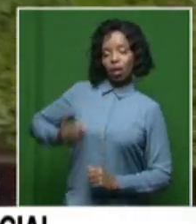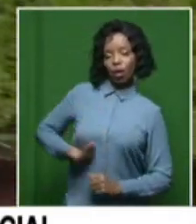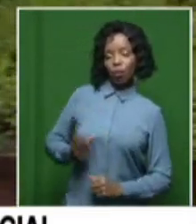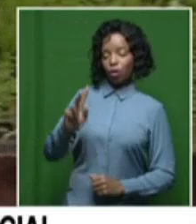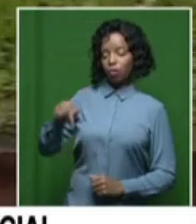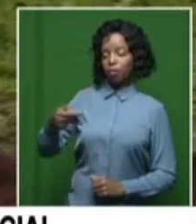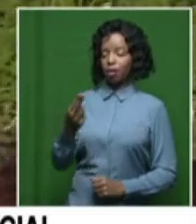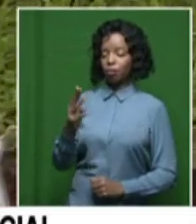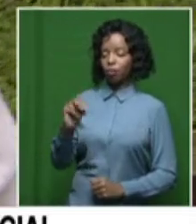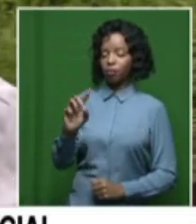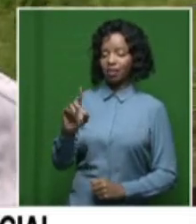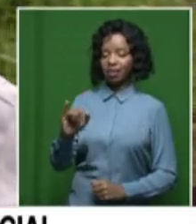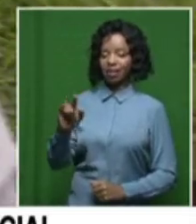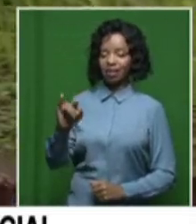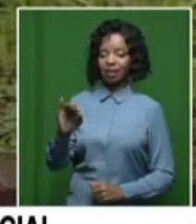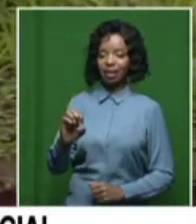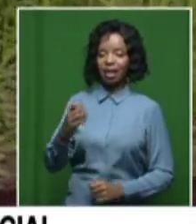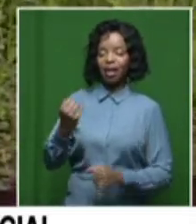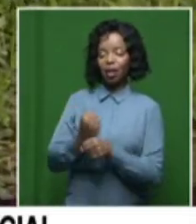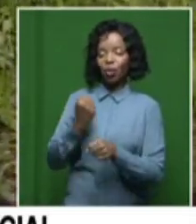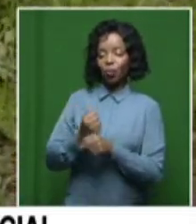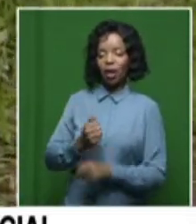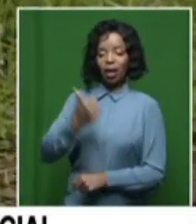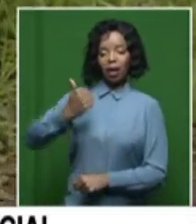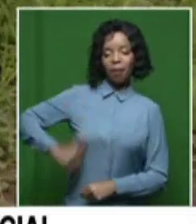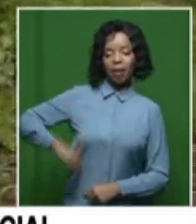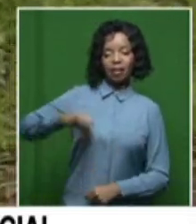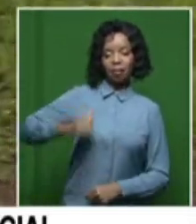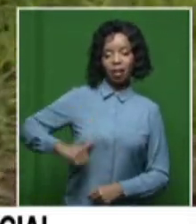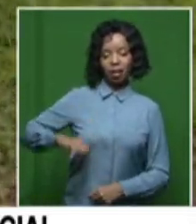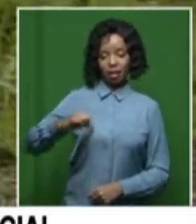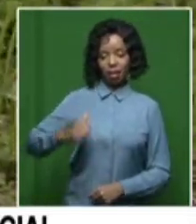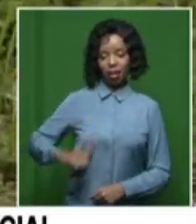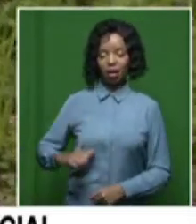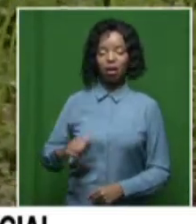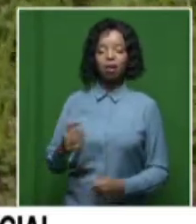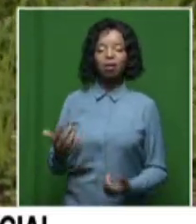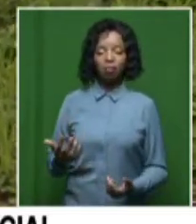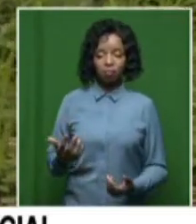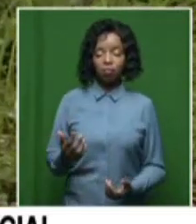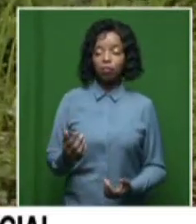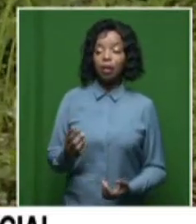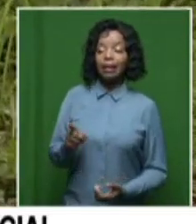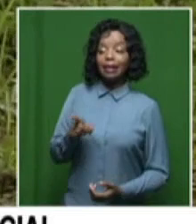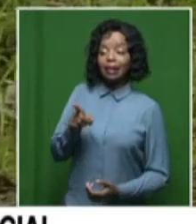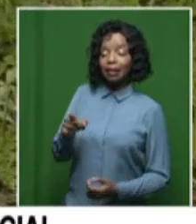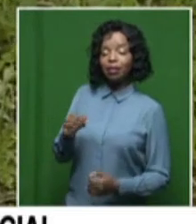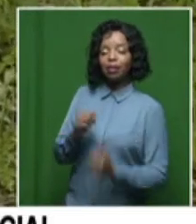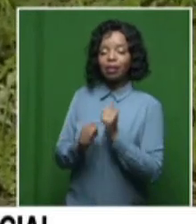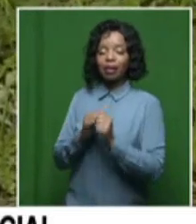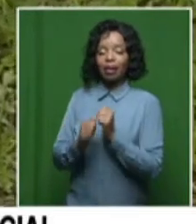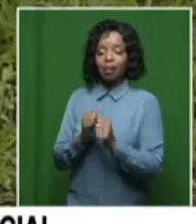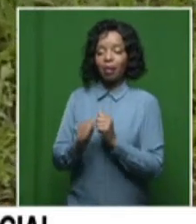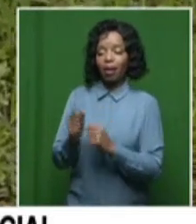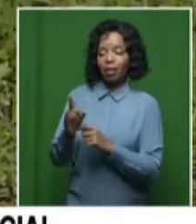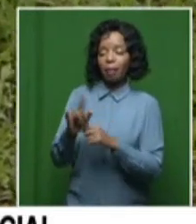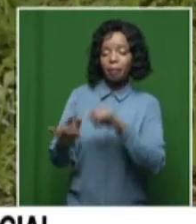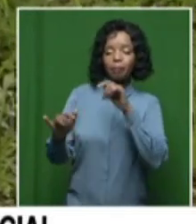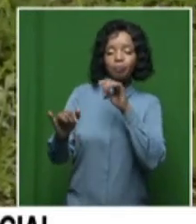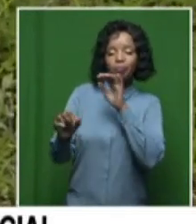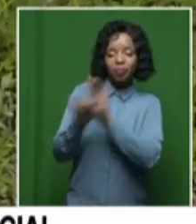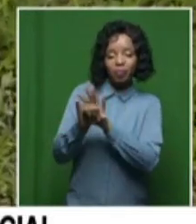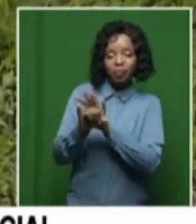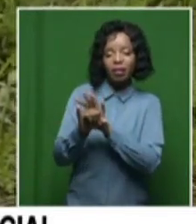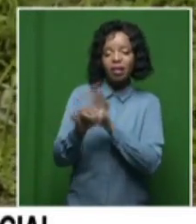sakho. The brother of the late Phumzile Qatha, who has been identified as the eThekwini